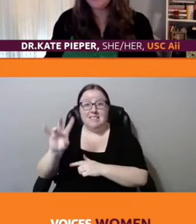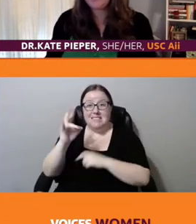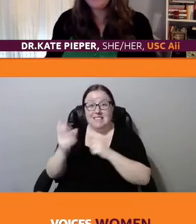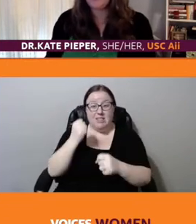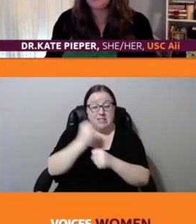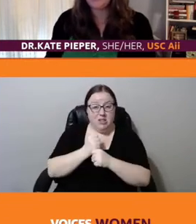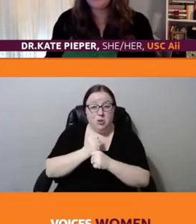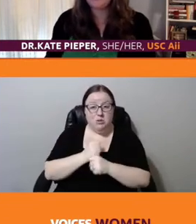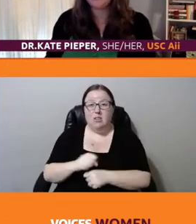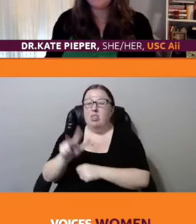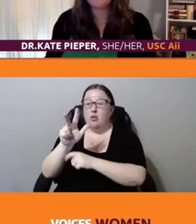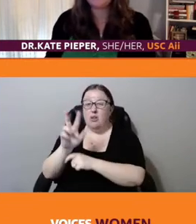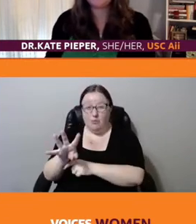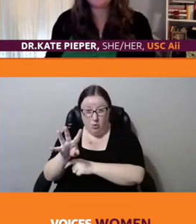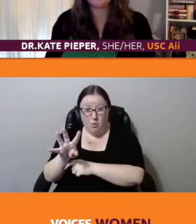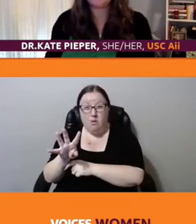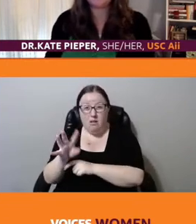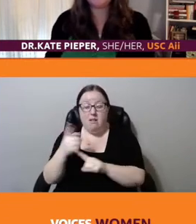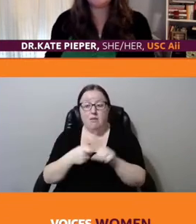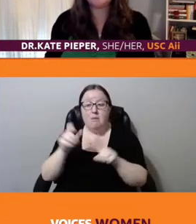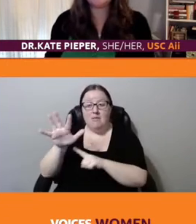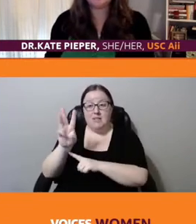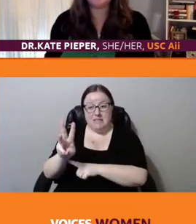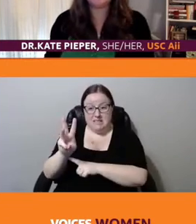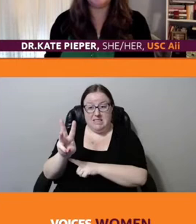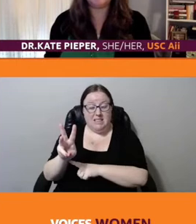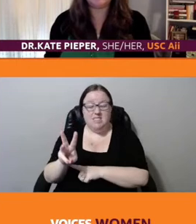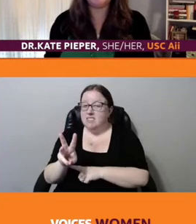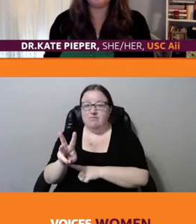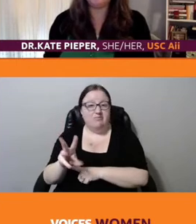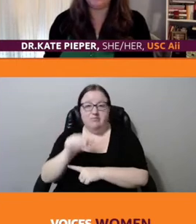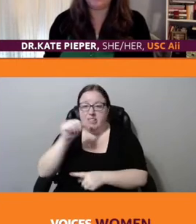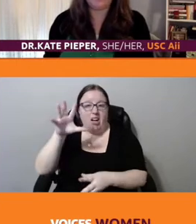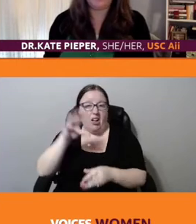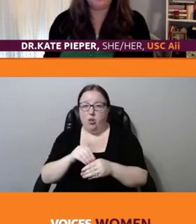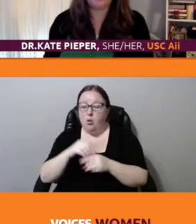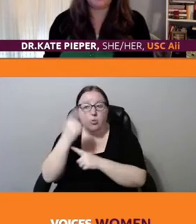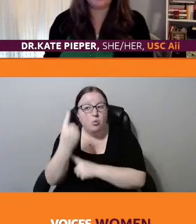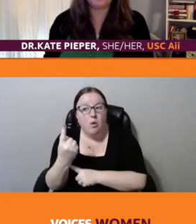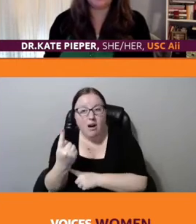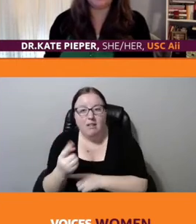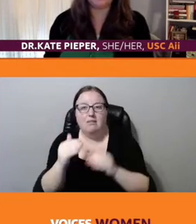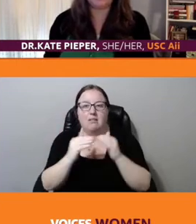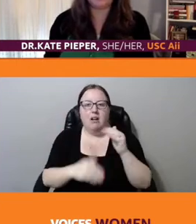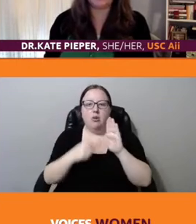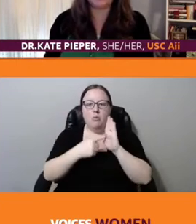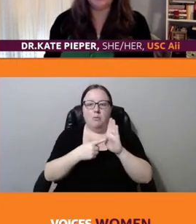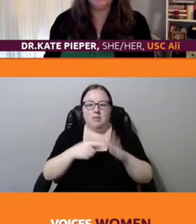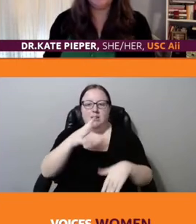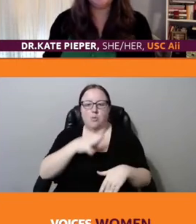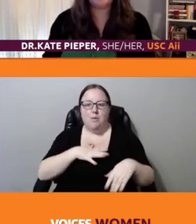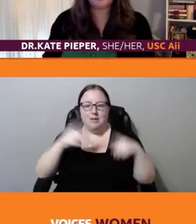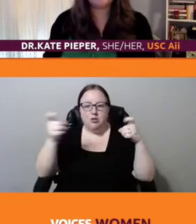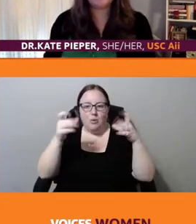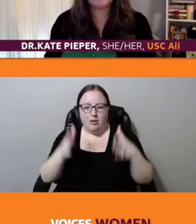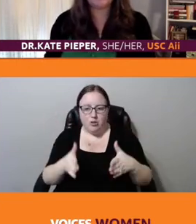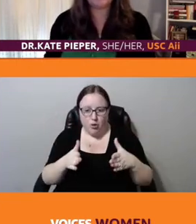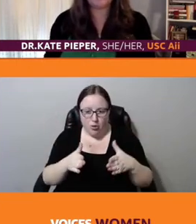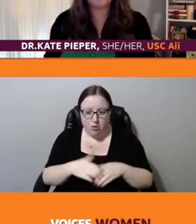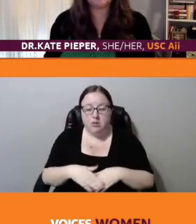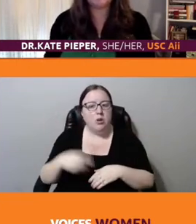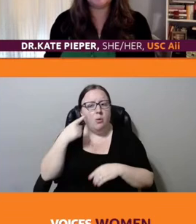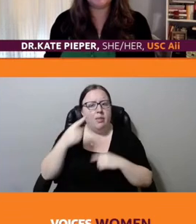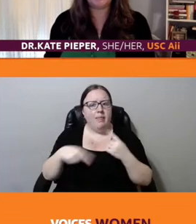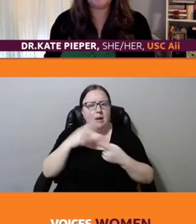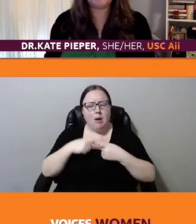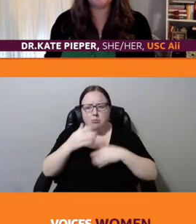7 years, 34 of those 56 film slates did not include even one underrepresented woman director. So as we think